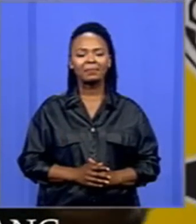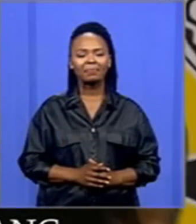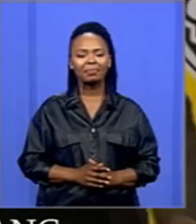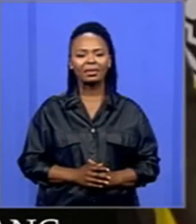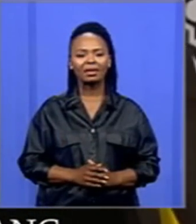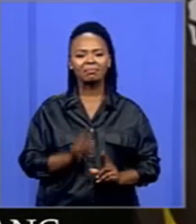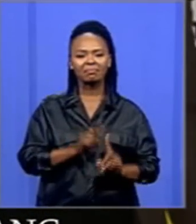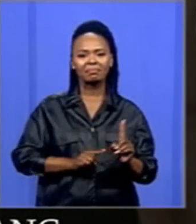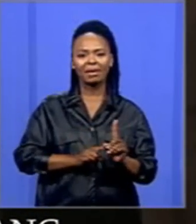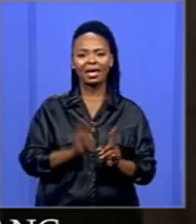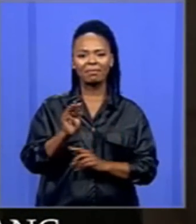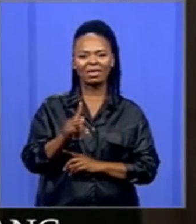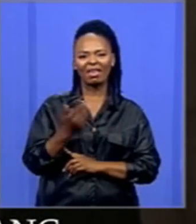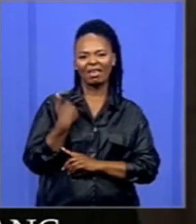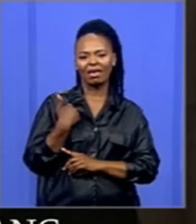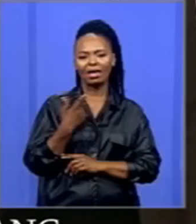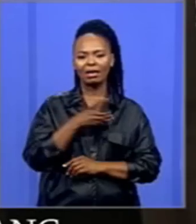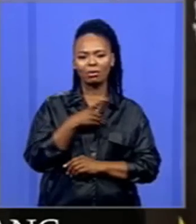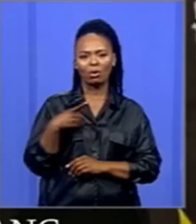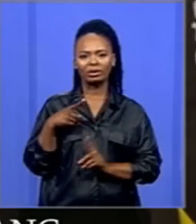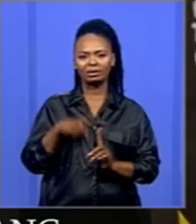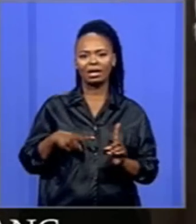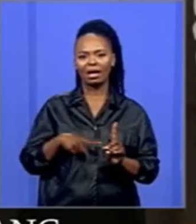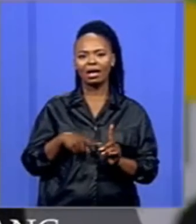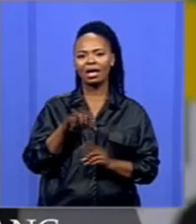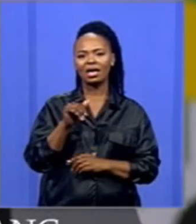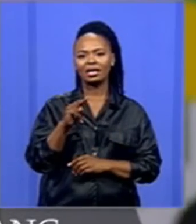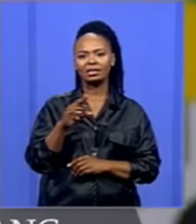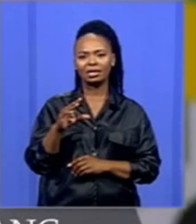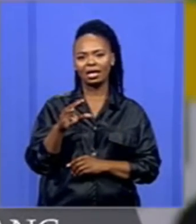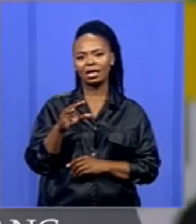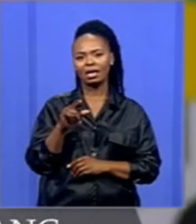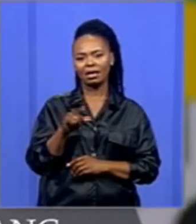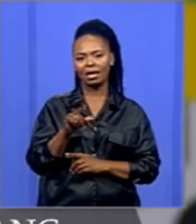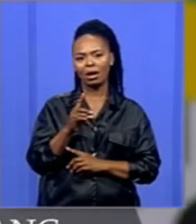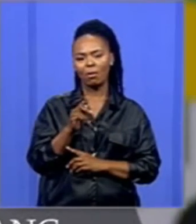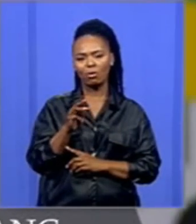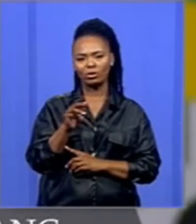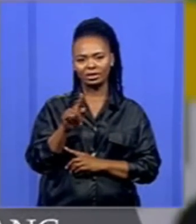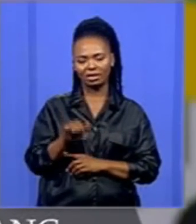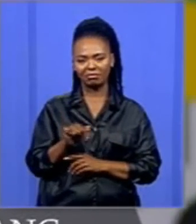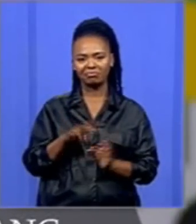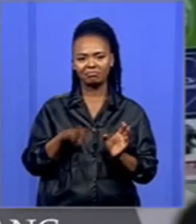Mokaubere wa mehleng wa ANC ngaka Mavuso Mosimang ha isale setho sa mokga ona.